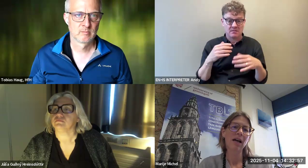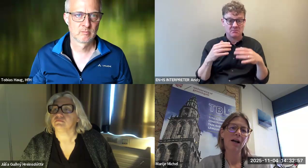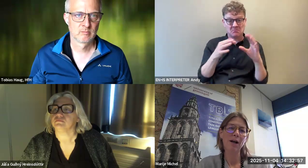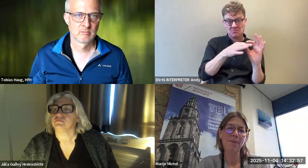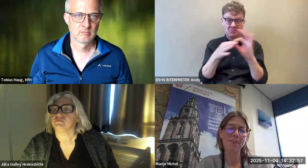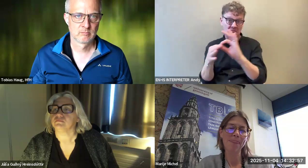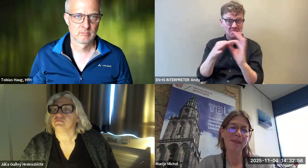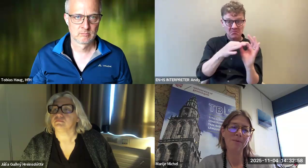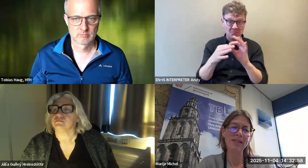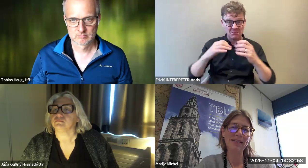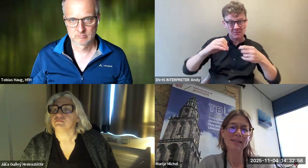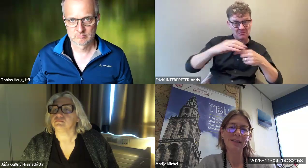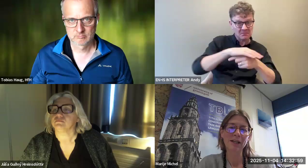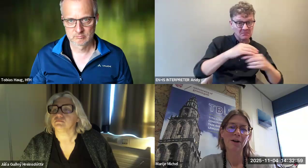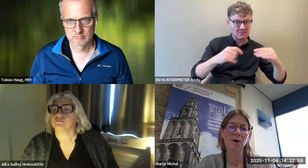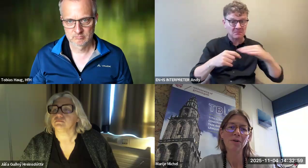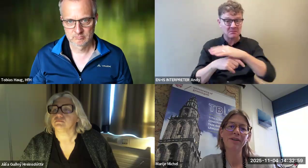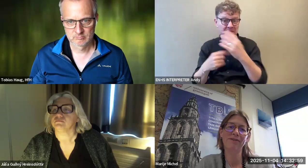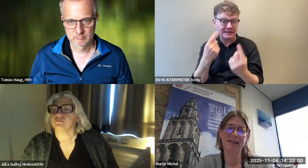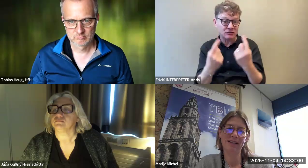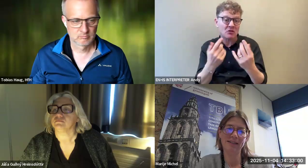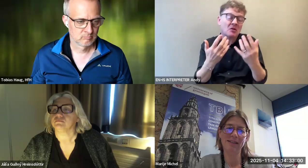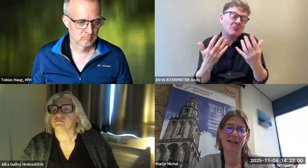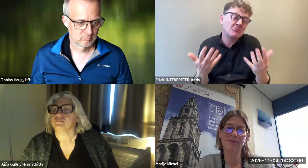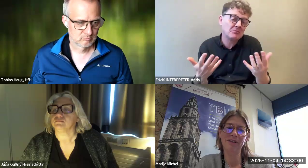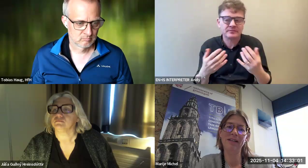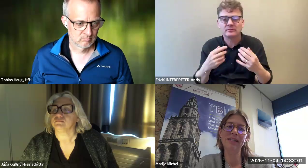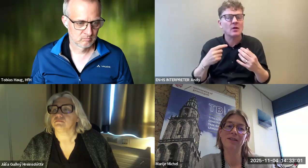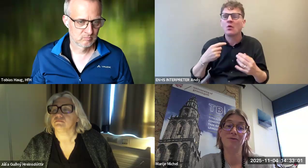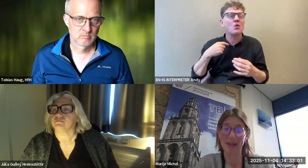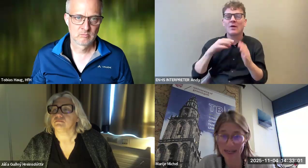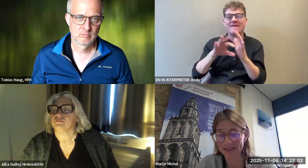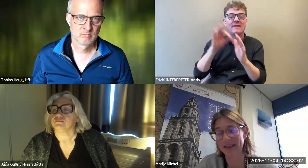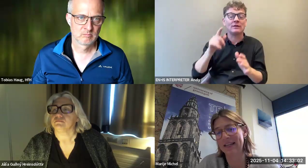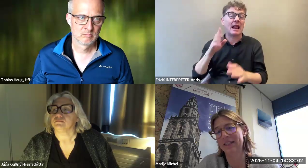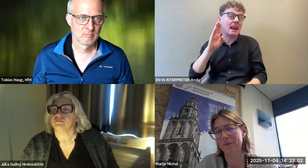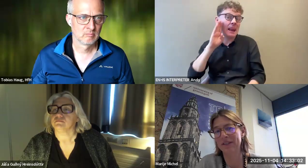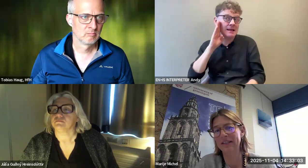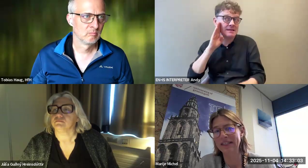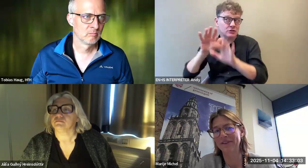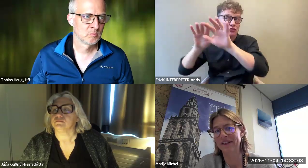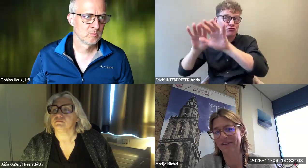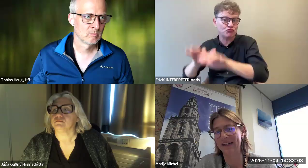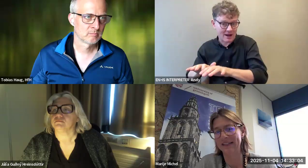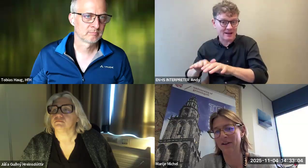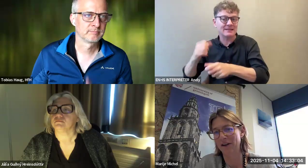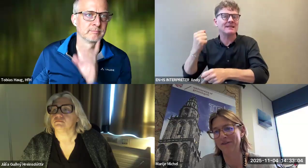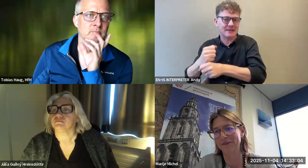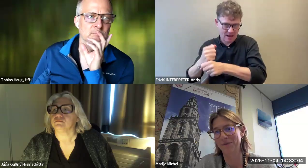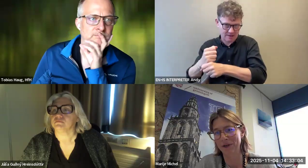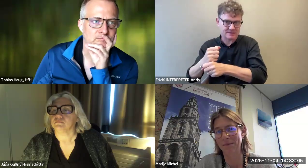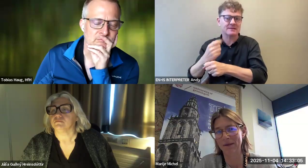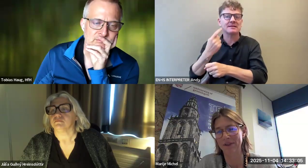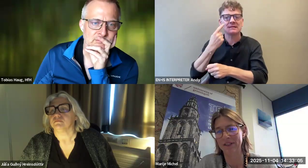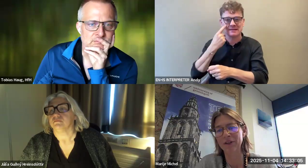other, we did only find that for the listen write task, there were significant effects